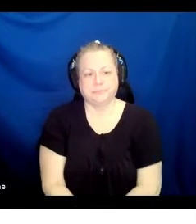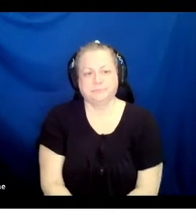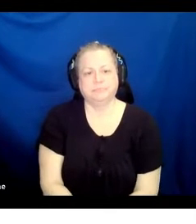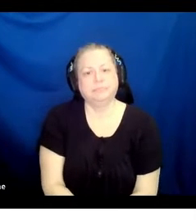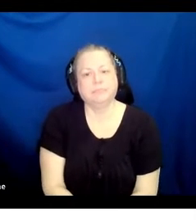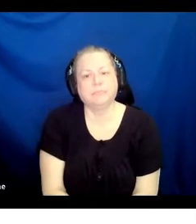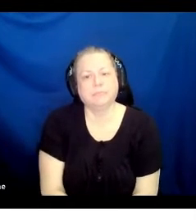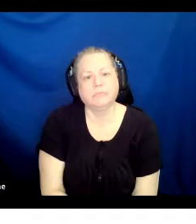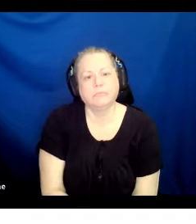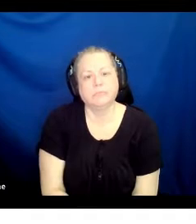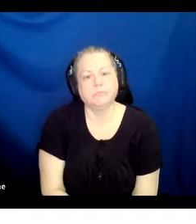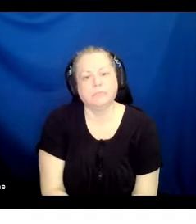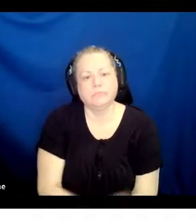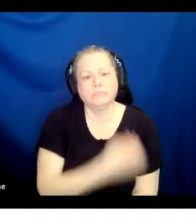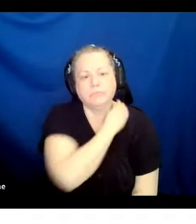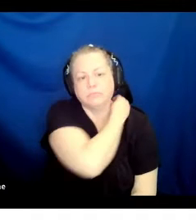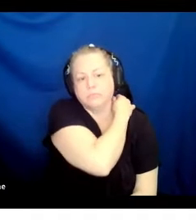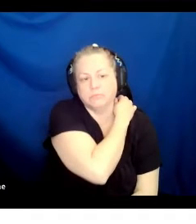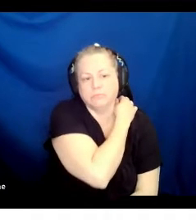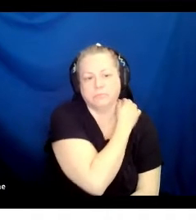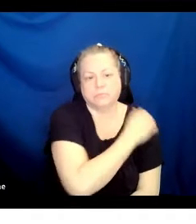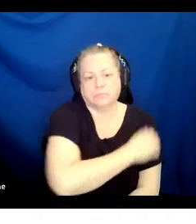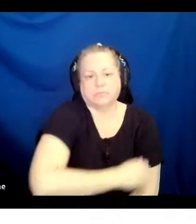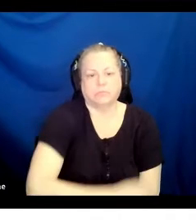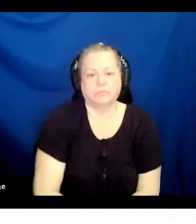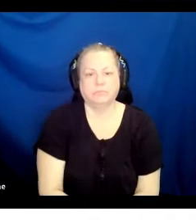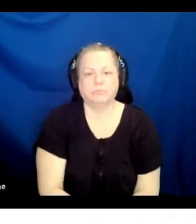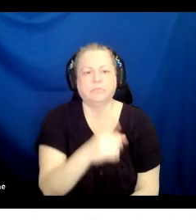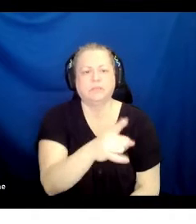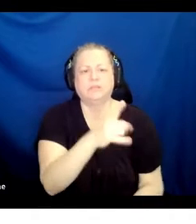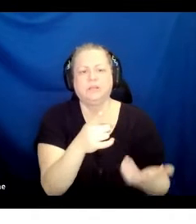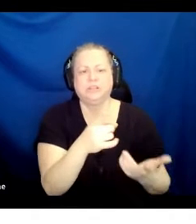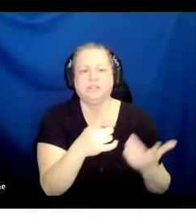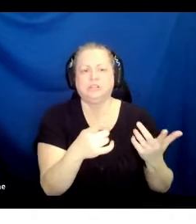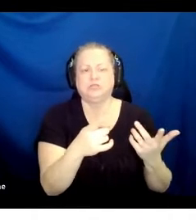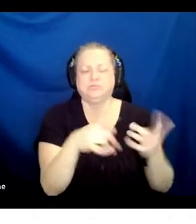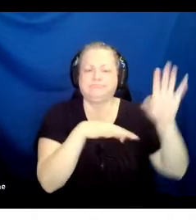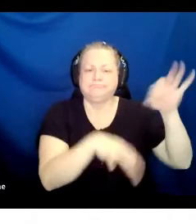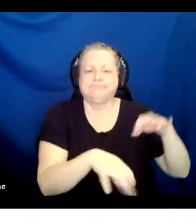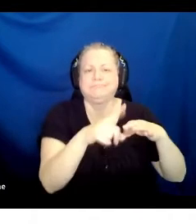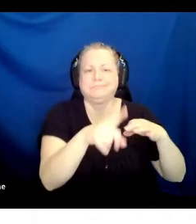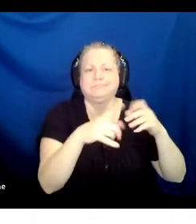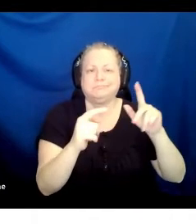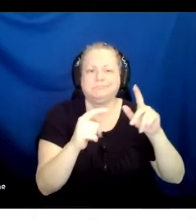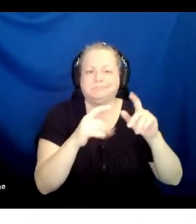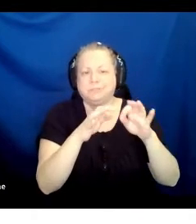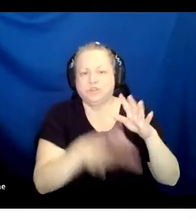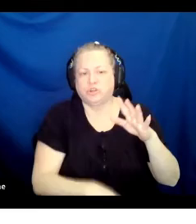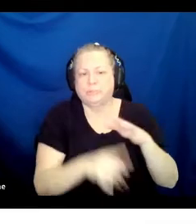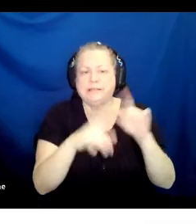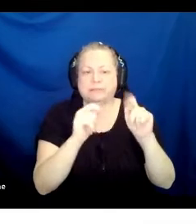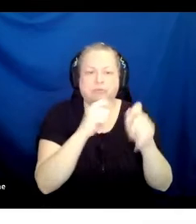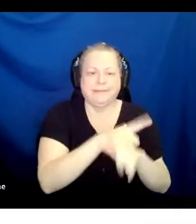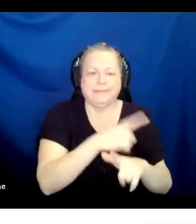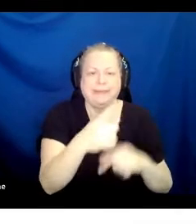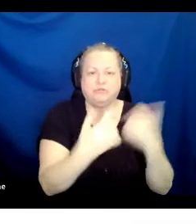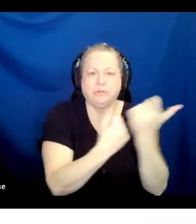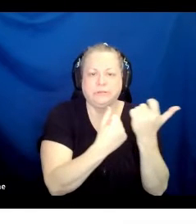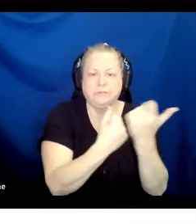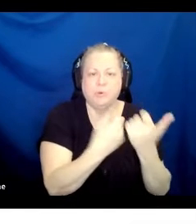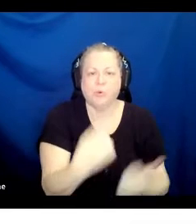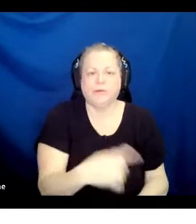And here is a slide just around some of our language and translation supports. For